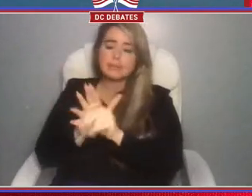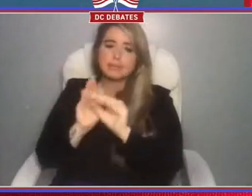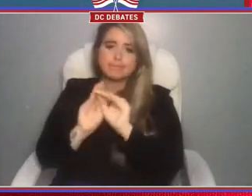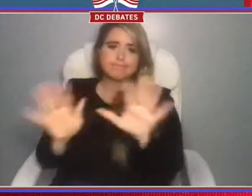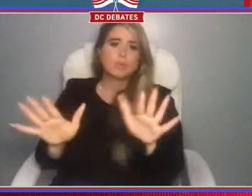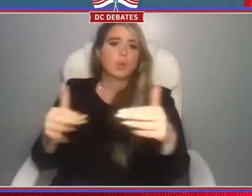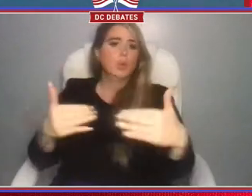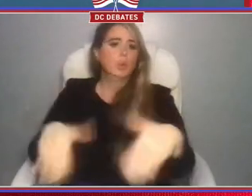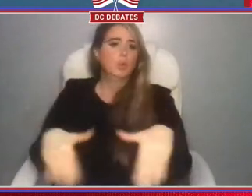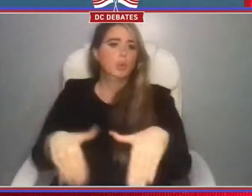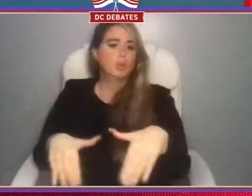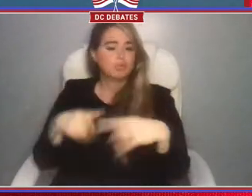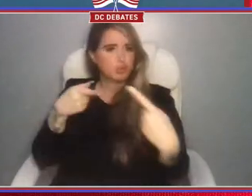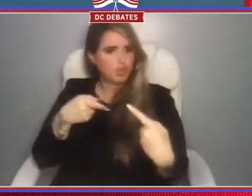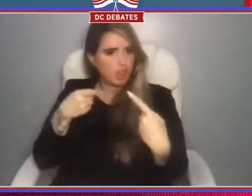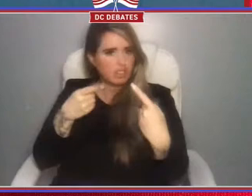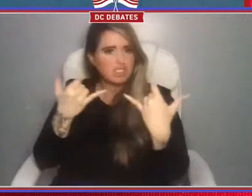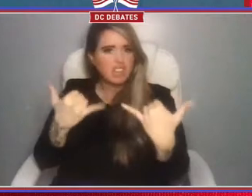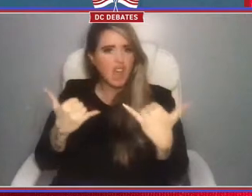revitalize downtown?